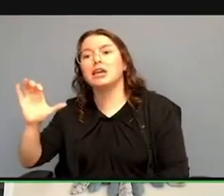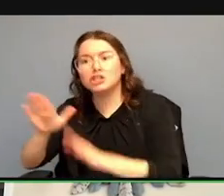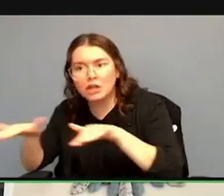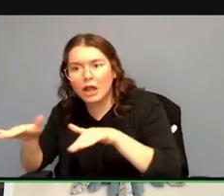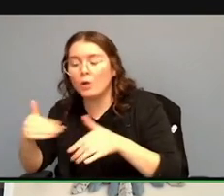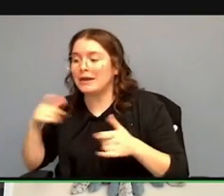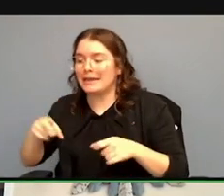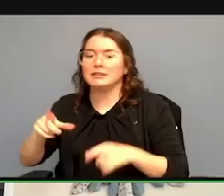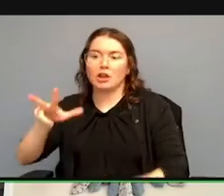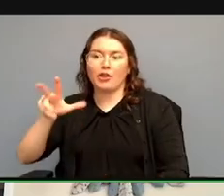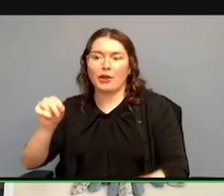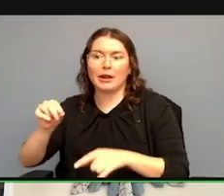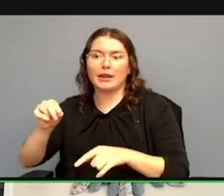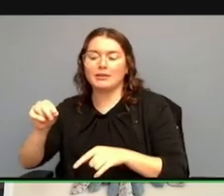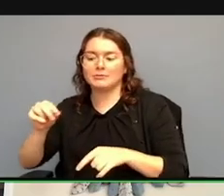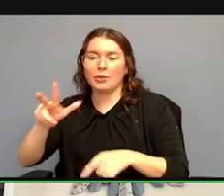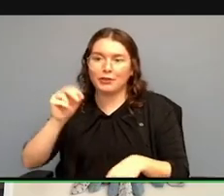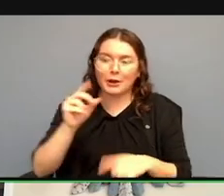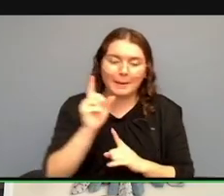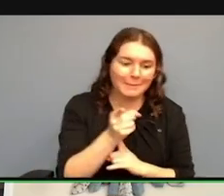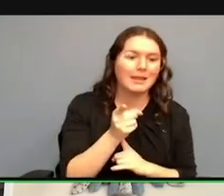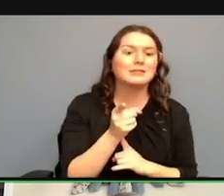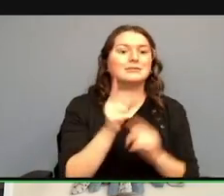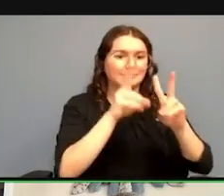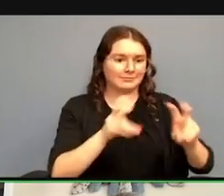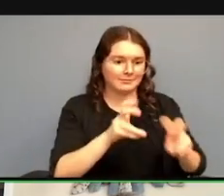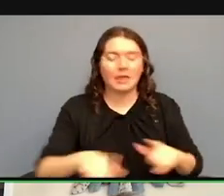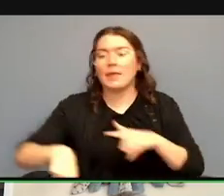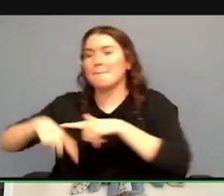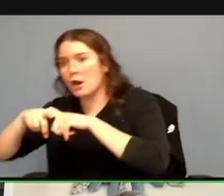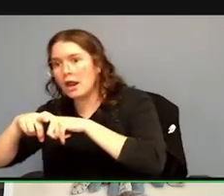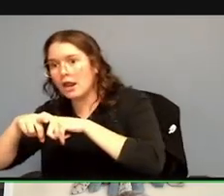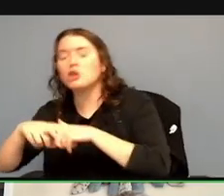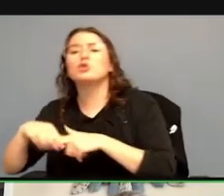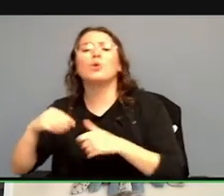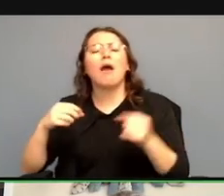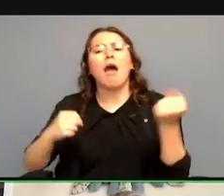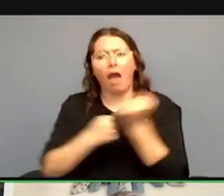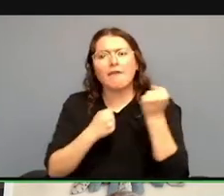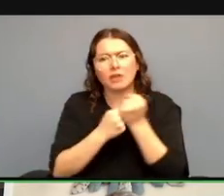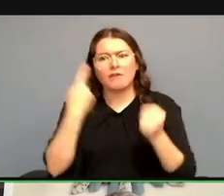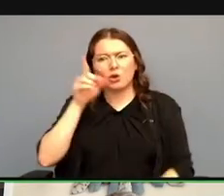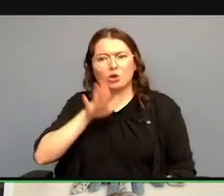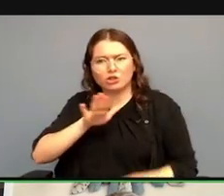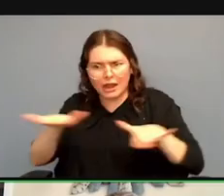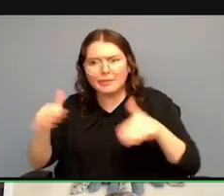30 minutes. Tell them that and advocate for your child to get those accommodations.